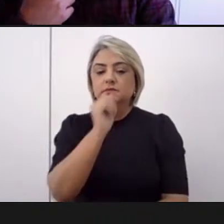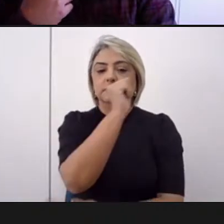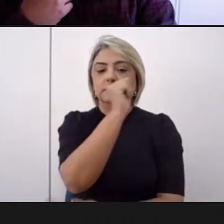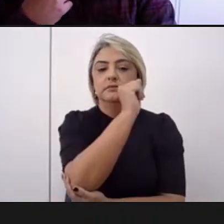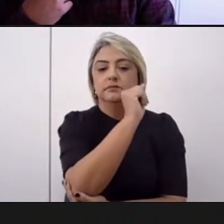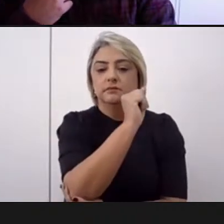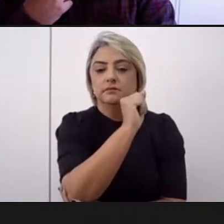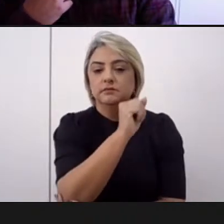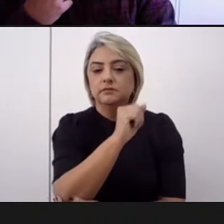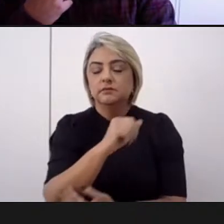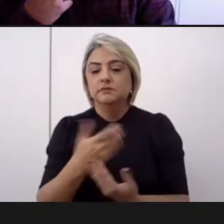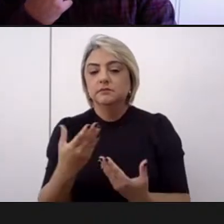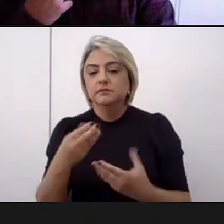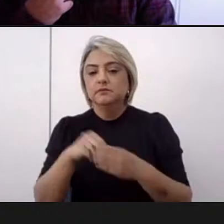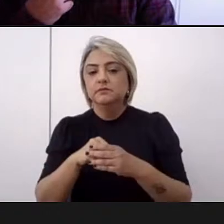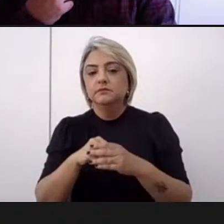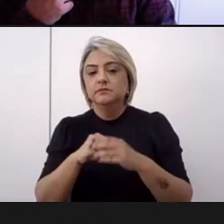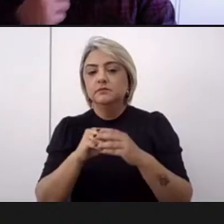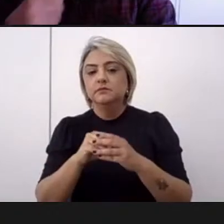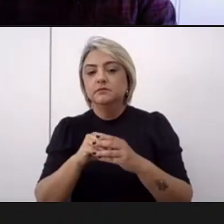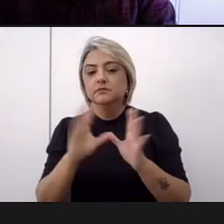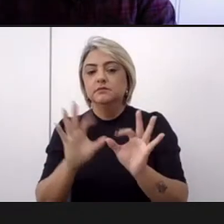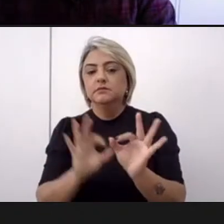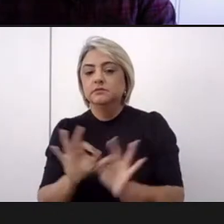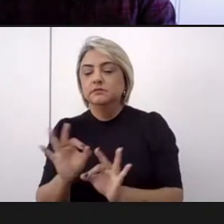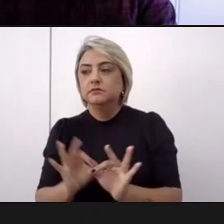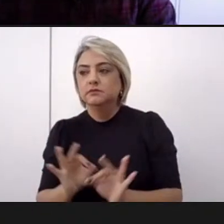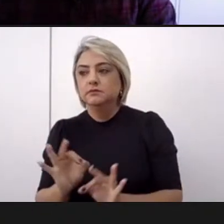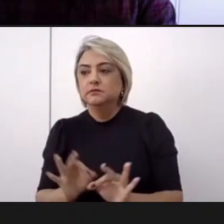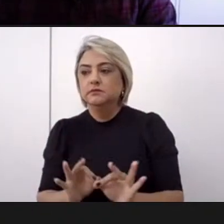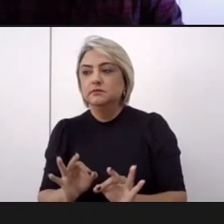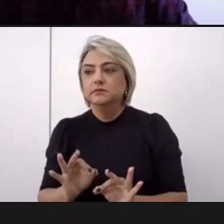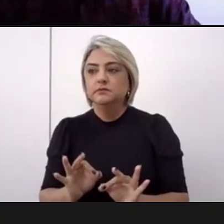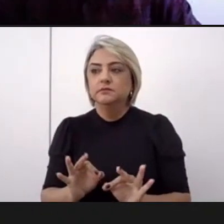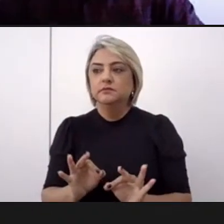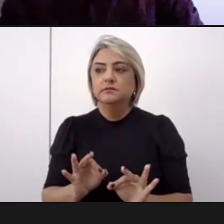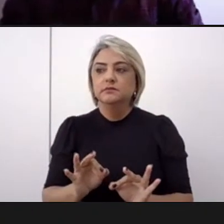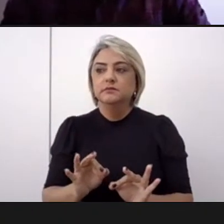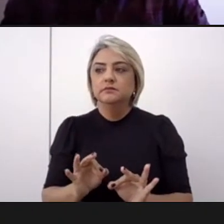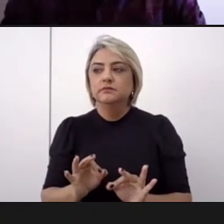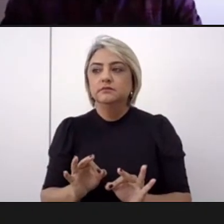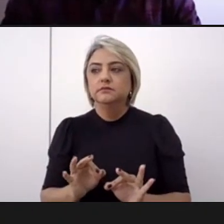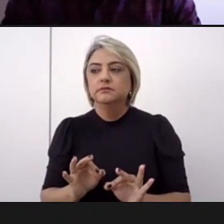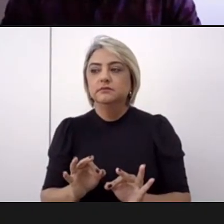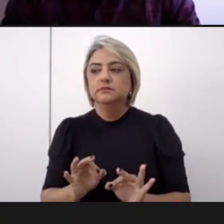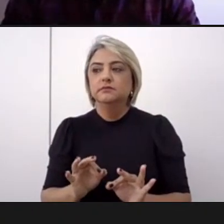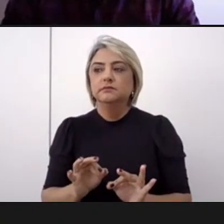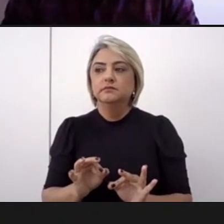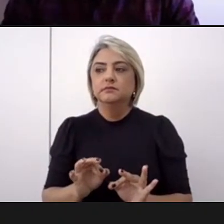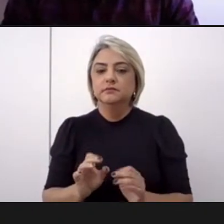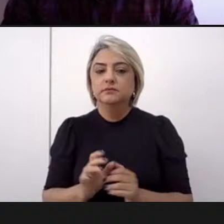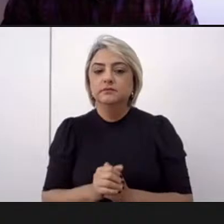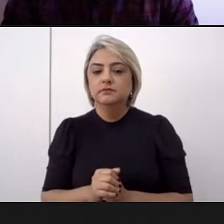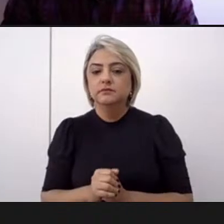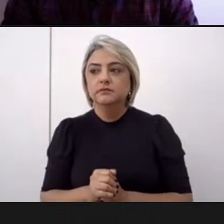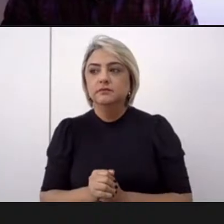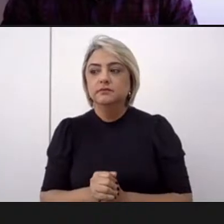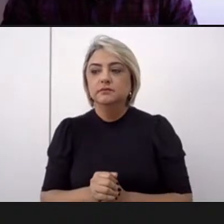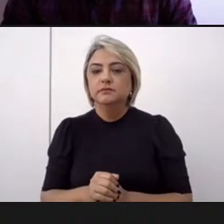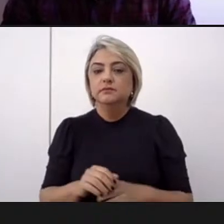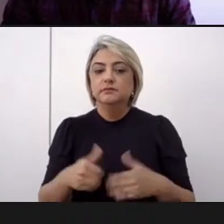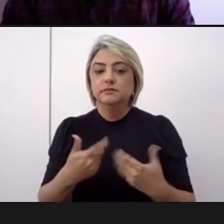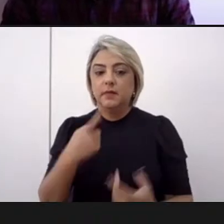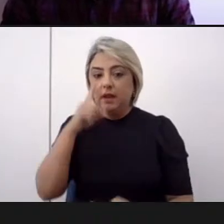organization, in alliance with some governments. They pushed the idea of trying to make a little bit